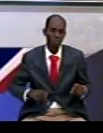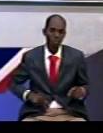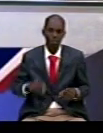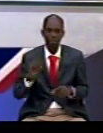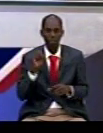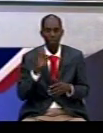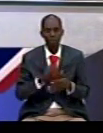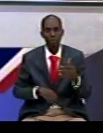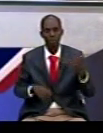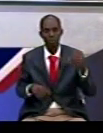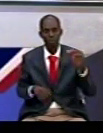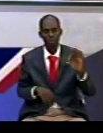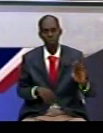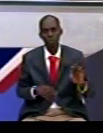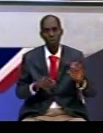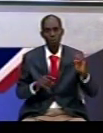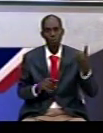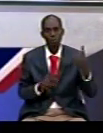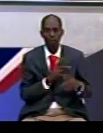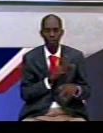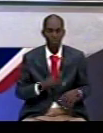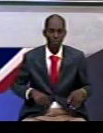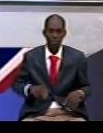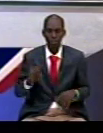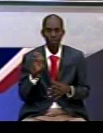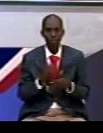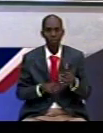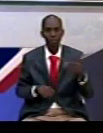1 Kings chapter 19.